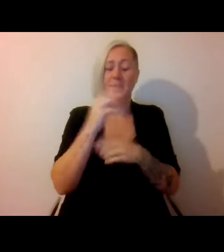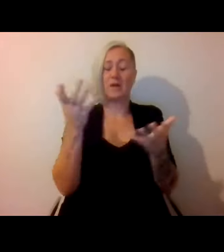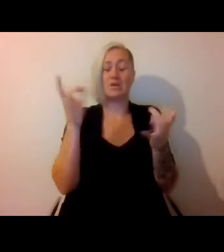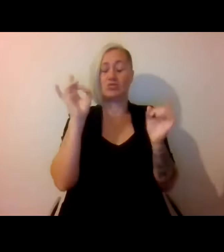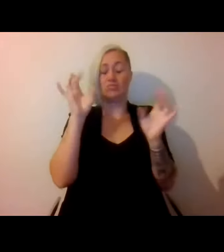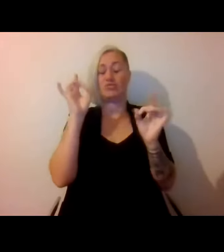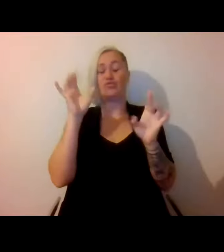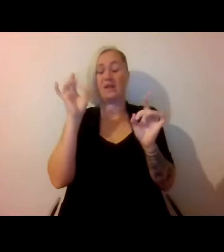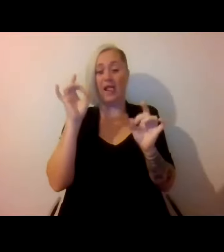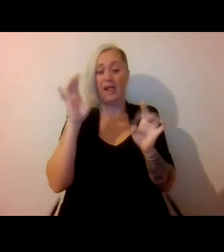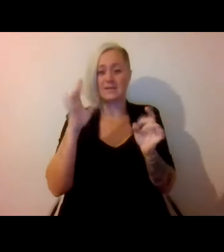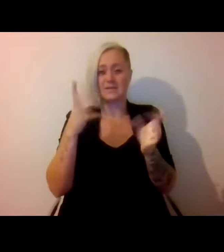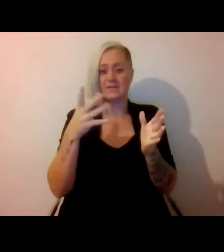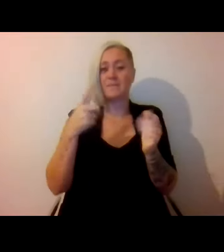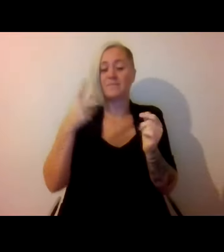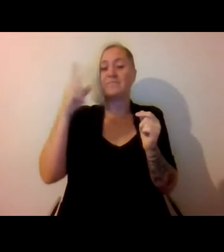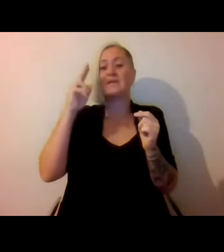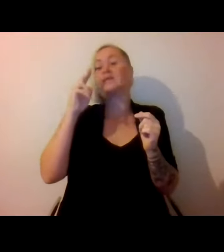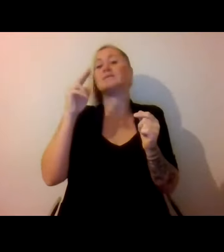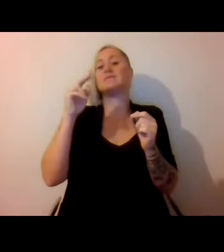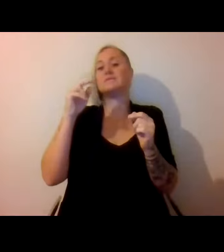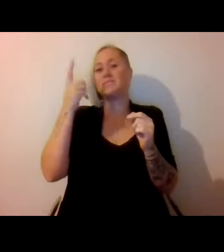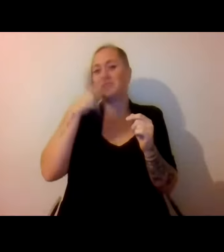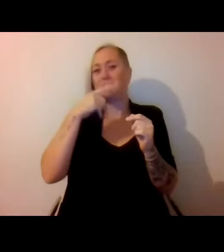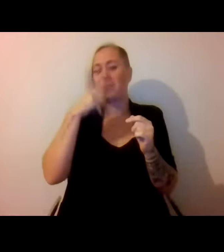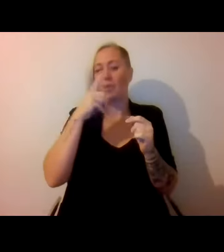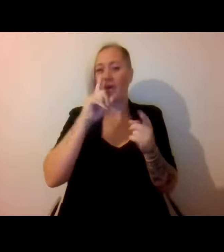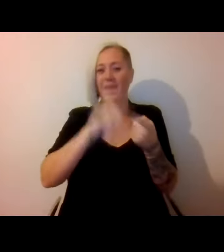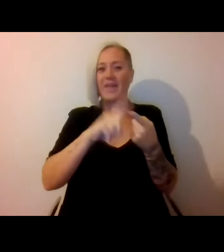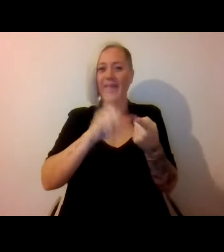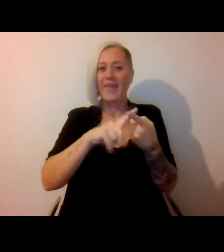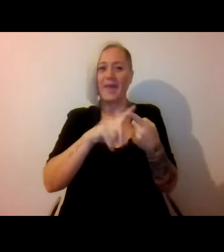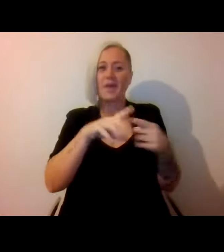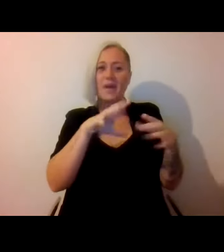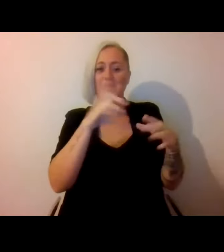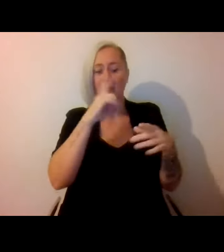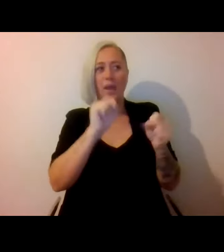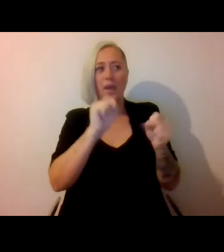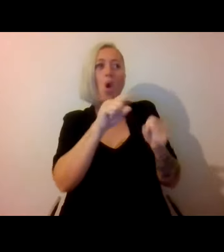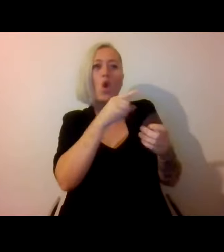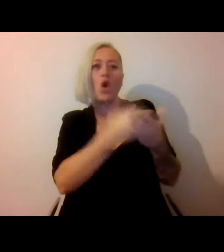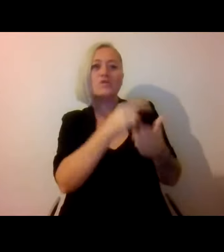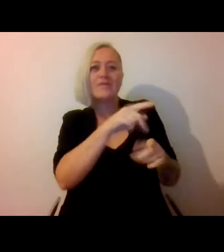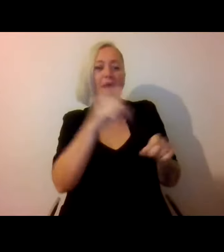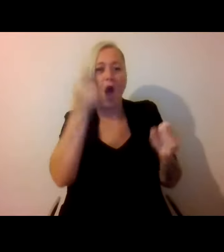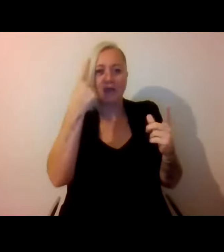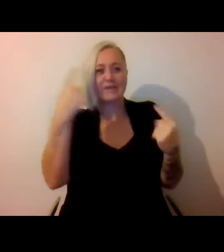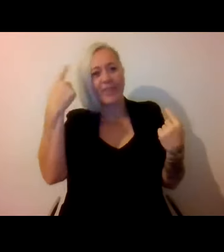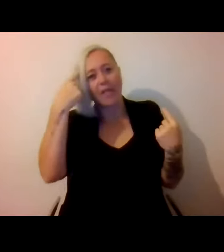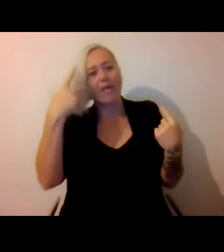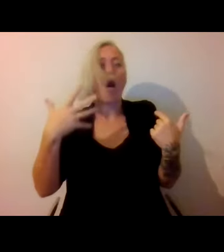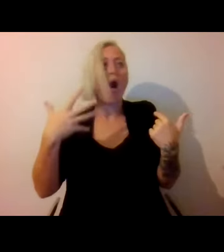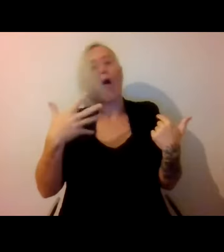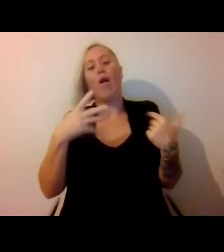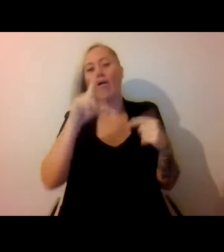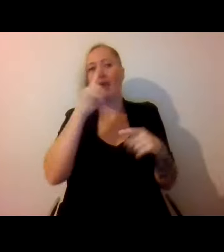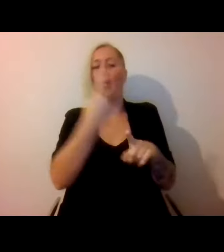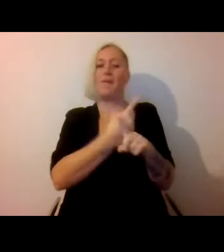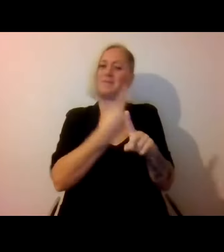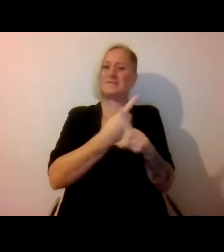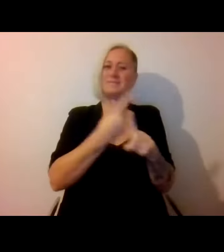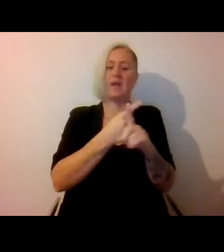But yet people keep on holding on to that idea, that philosophy, and that's incredibly unethical and immoral.